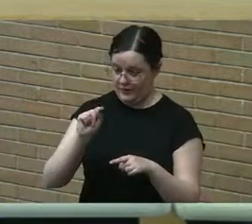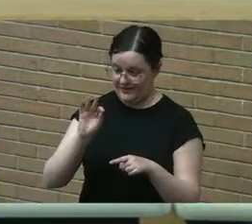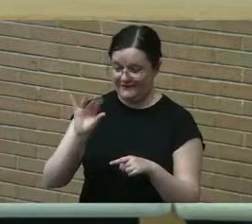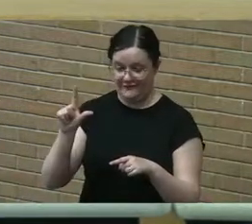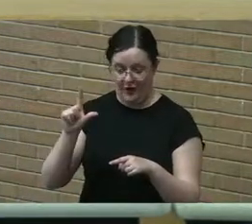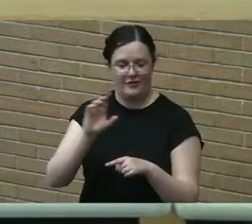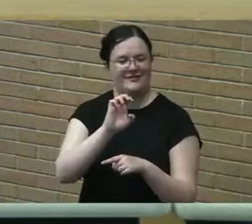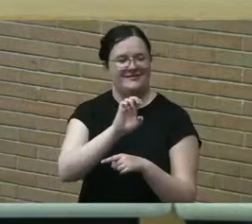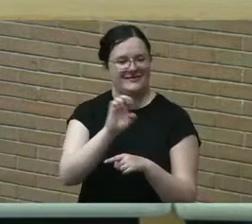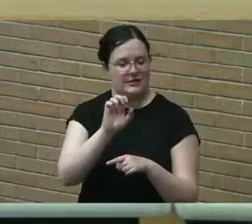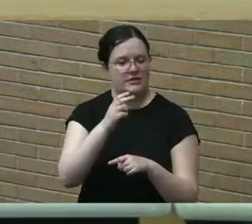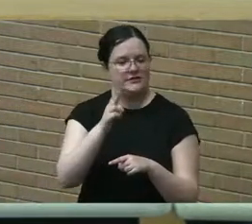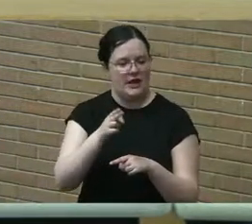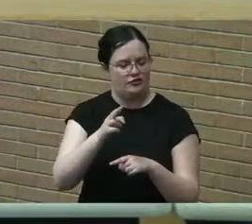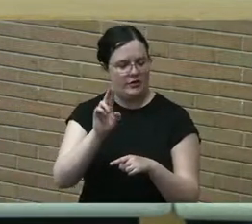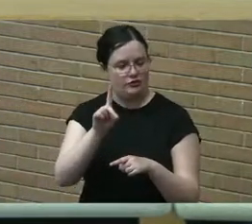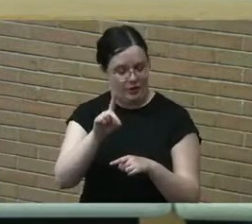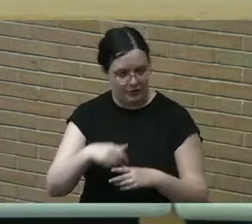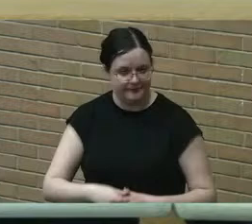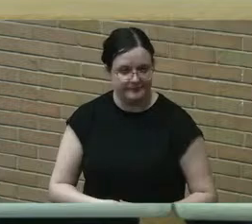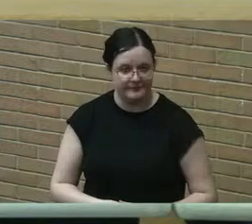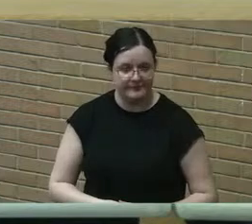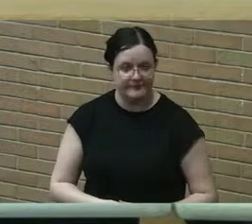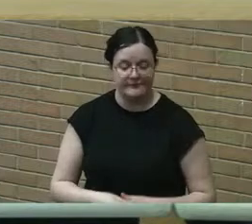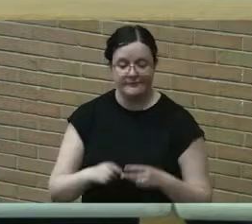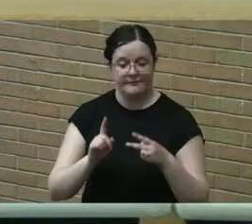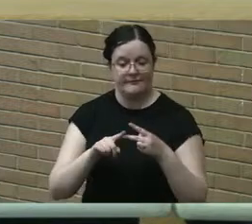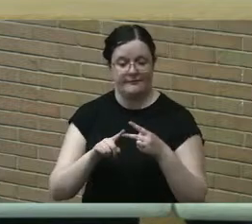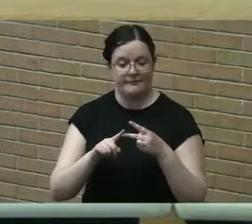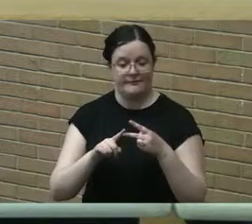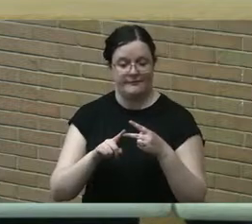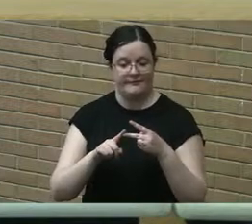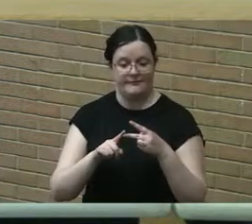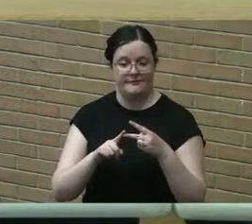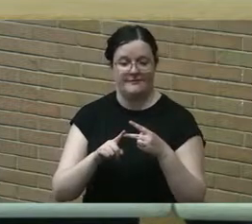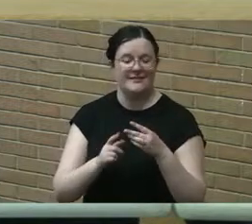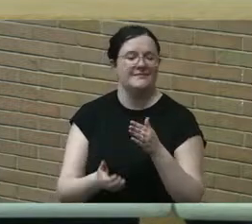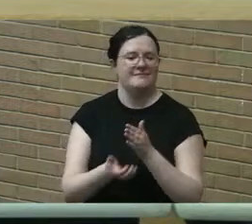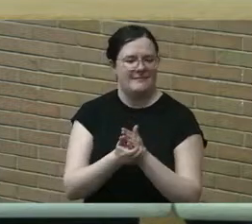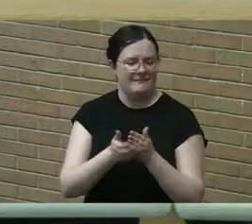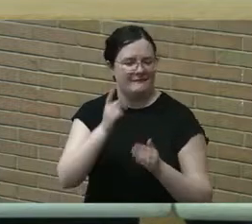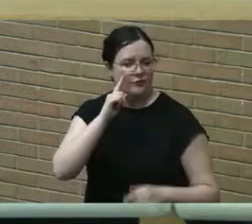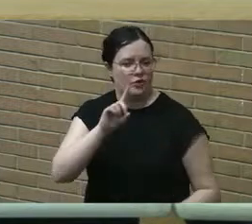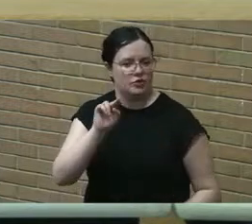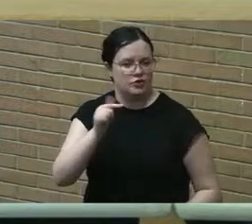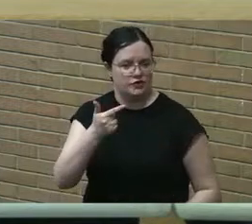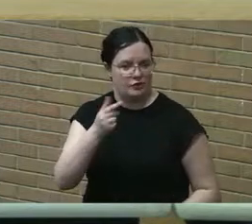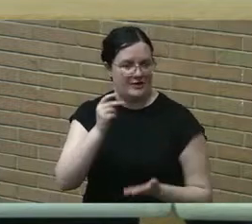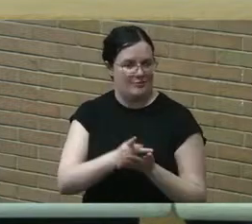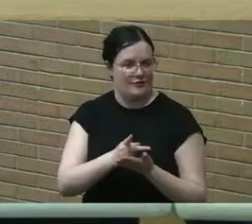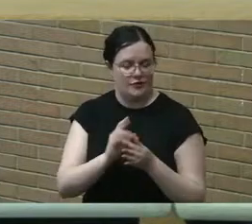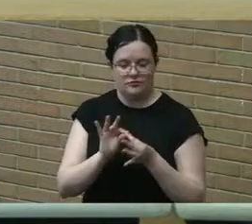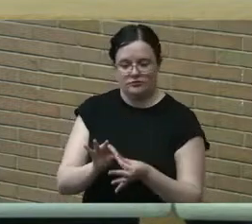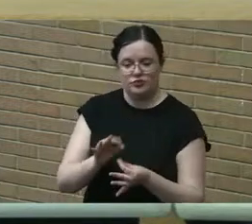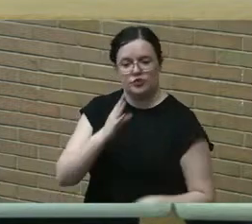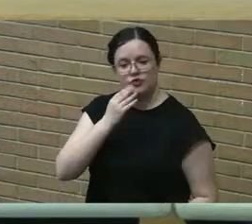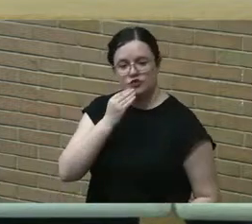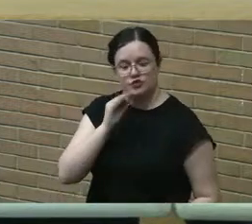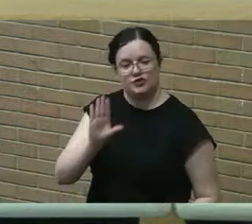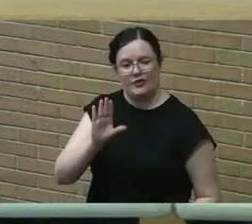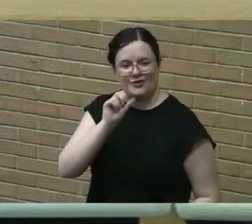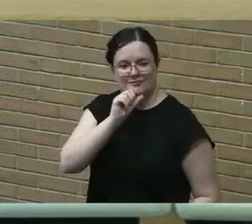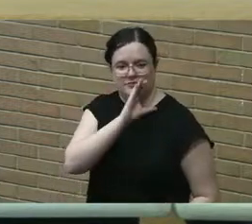to an existing incentive zoning set of approvals underlying the Jewish Senior Life campus.